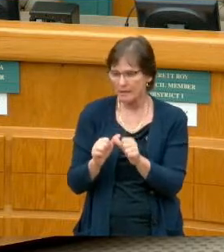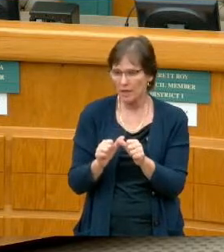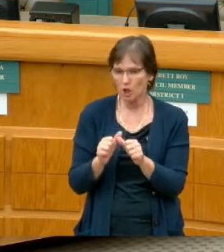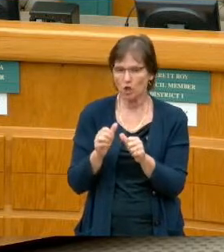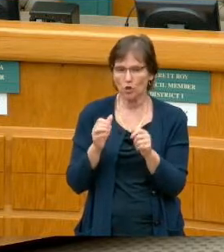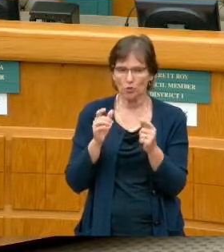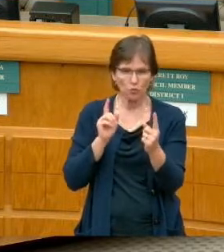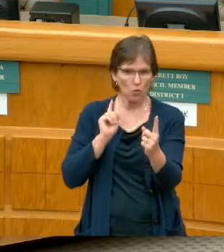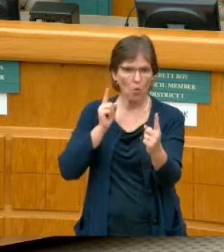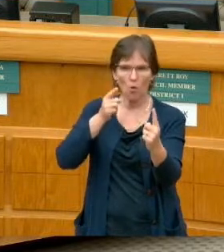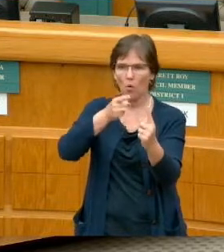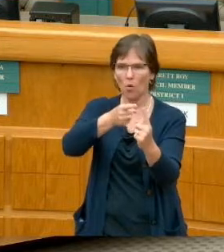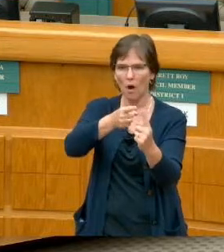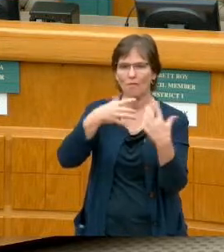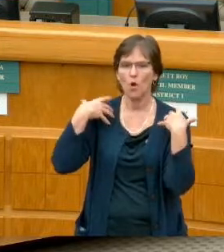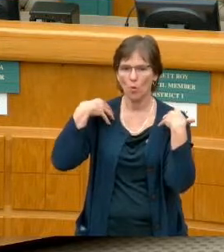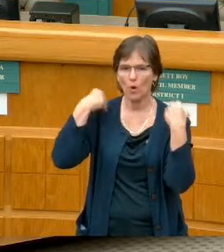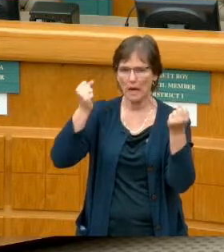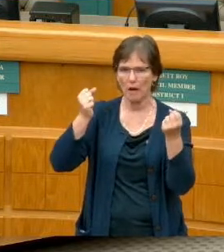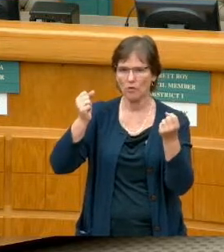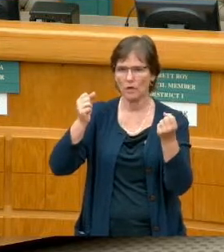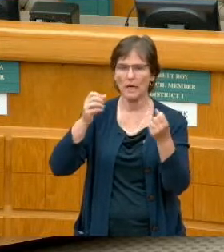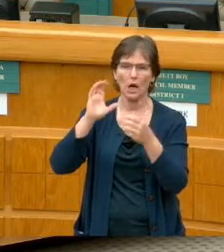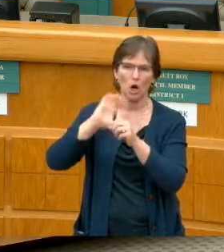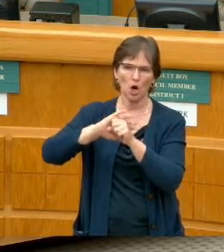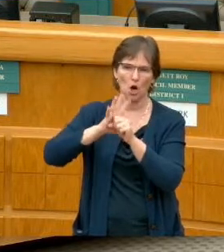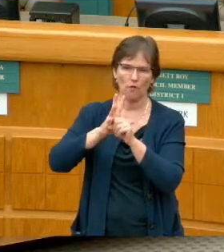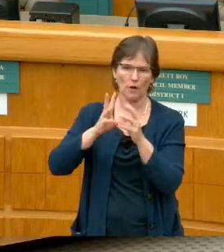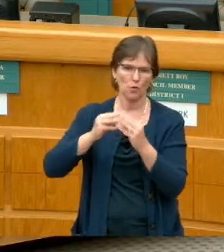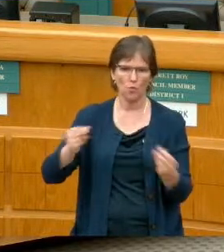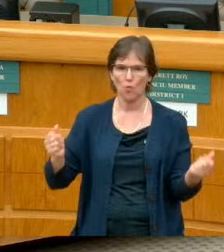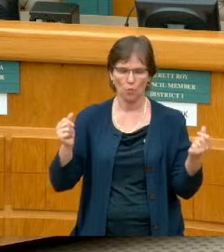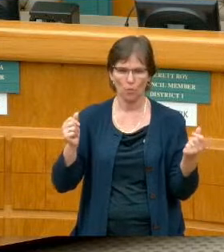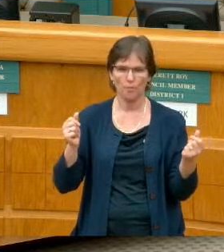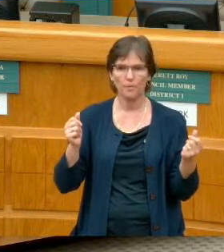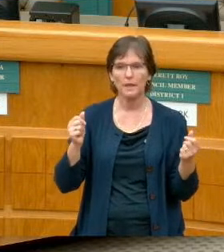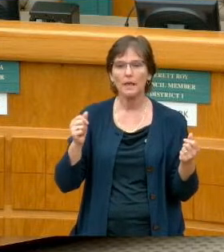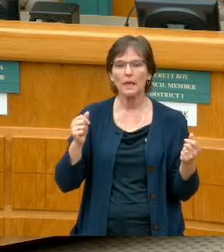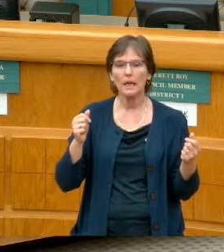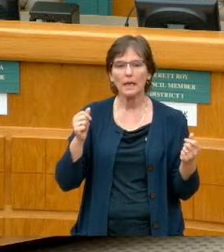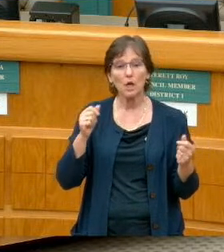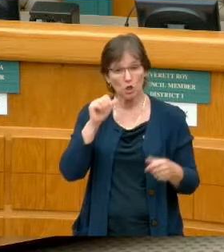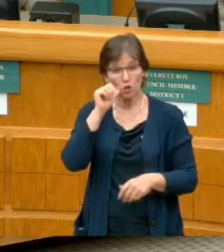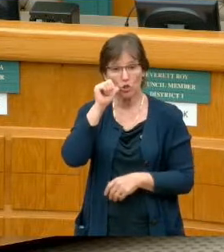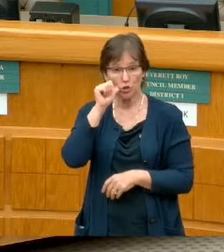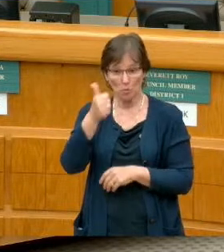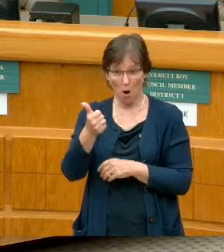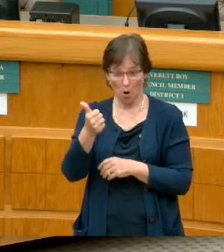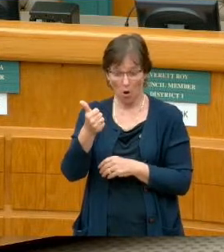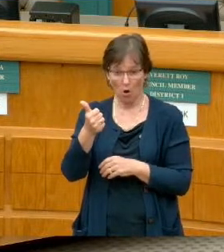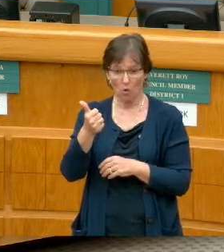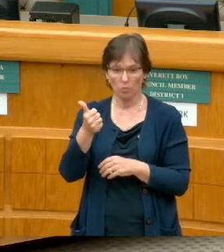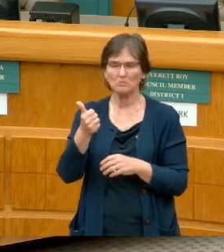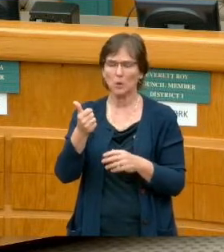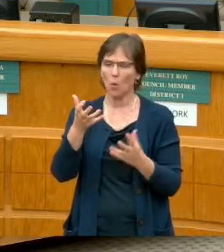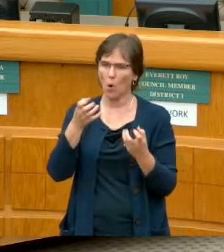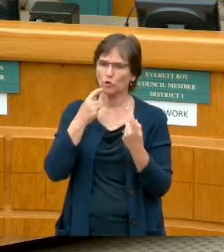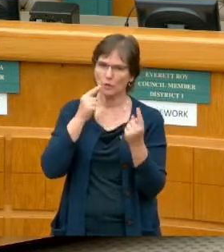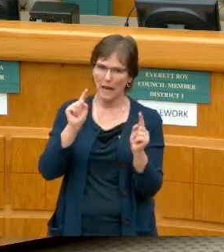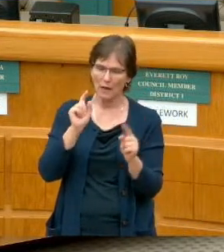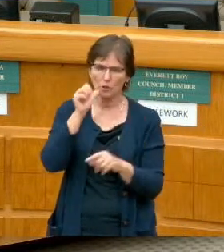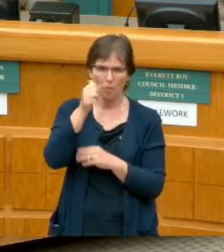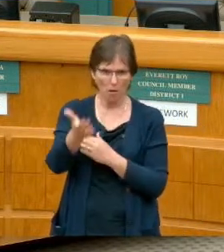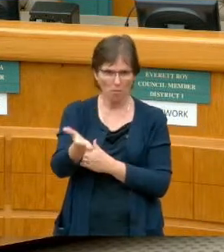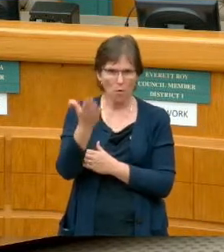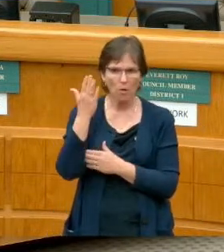I look forward to visiting with you. Actually, tomorrow, I want to take this opportunity to say I have a press conference at